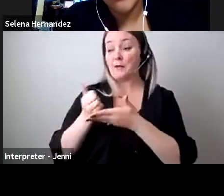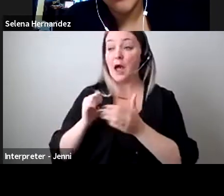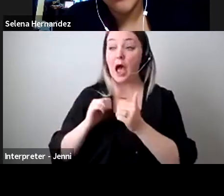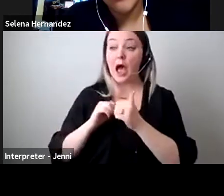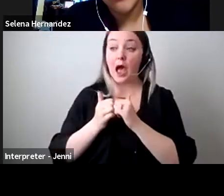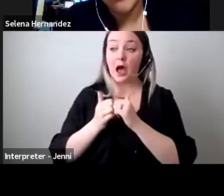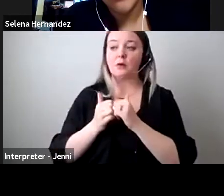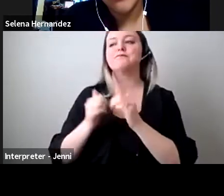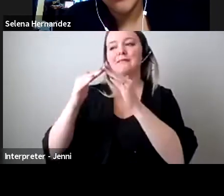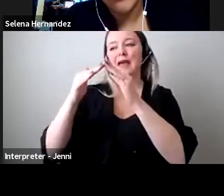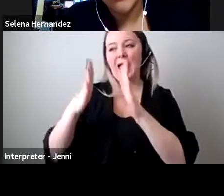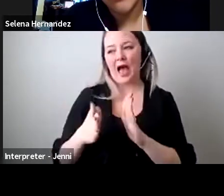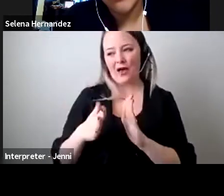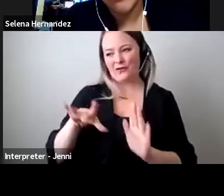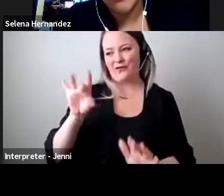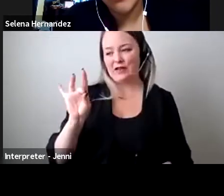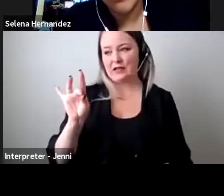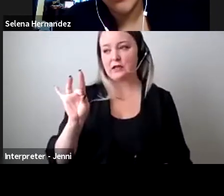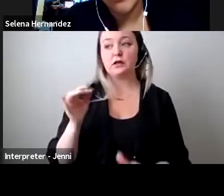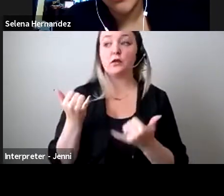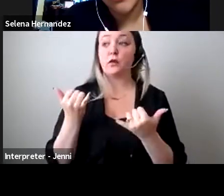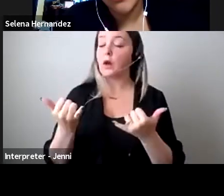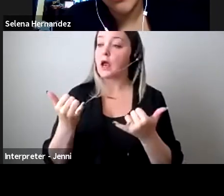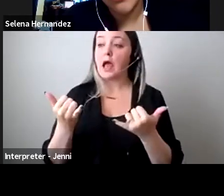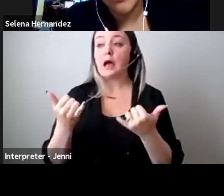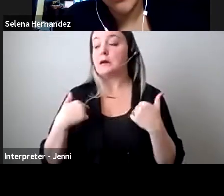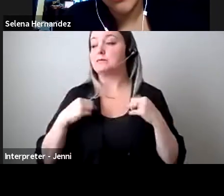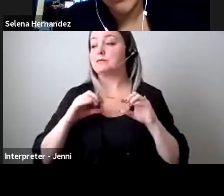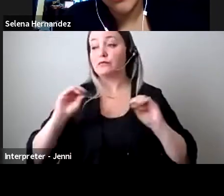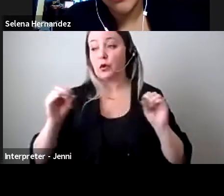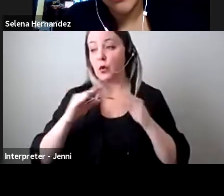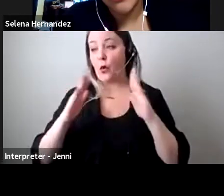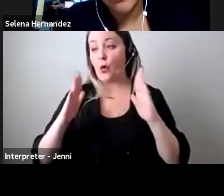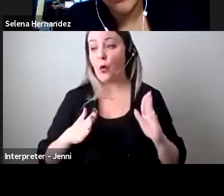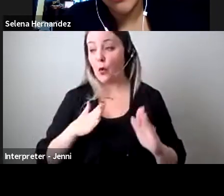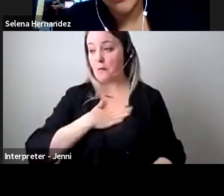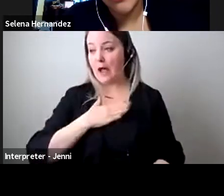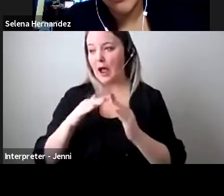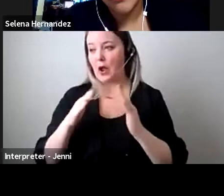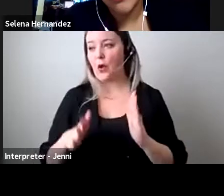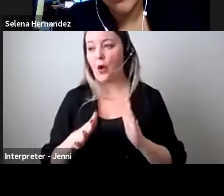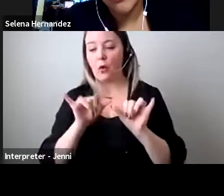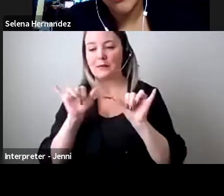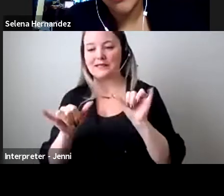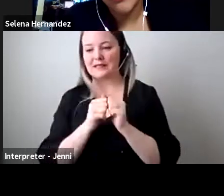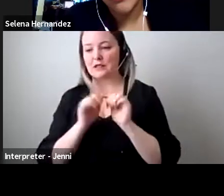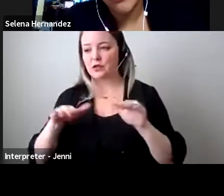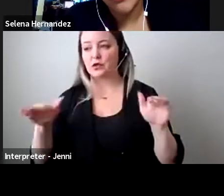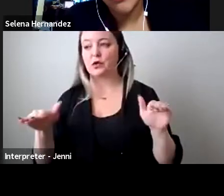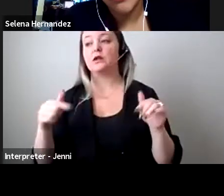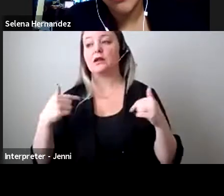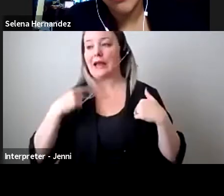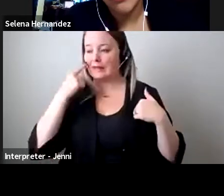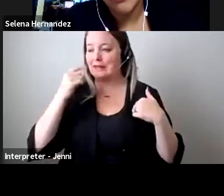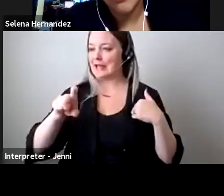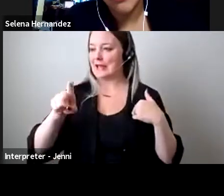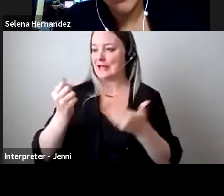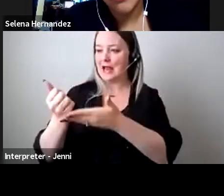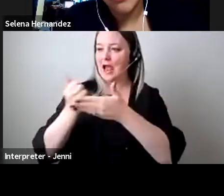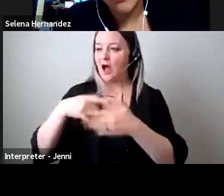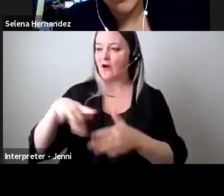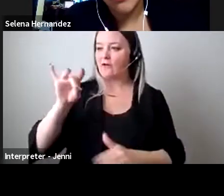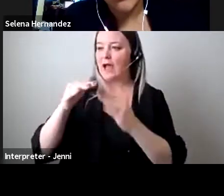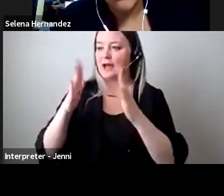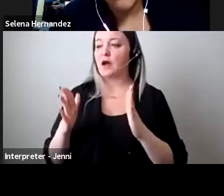housing. At this present moment, I'm not housed in my own space with my children, and I believe I need housing. They gave me